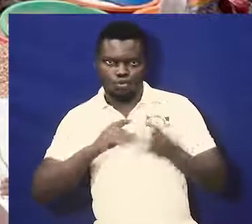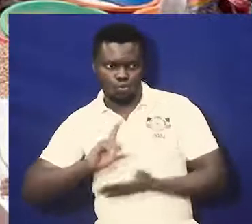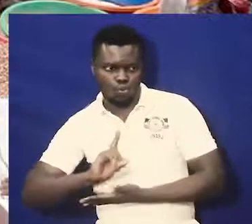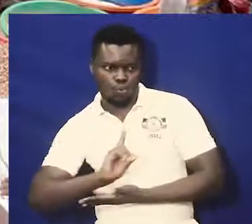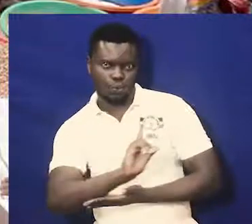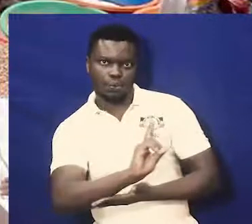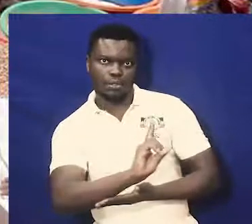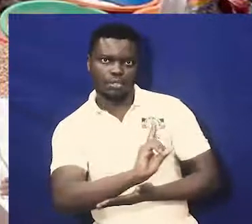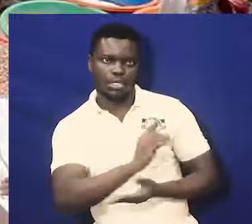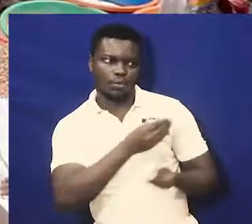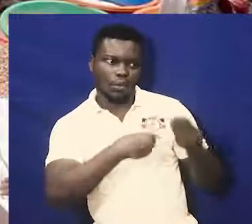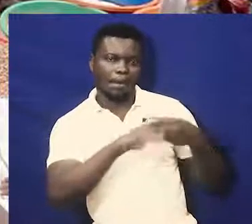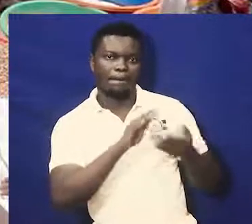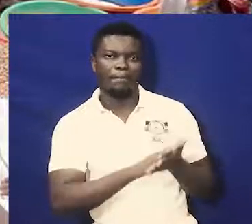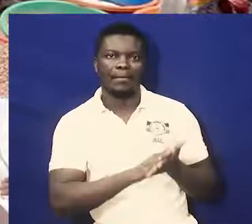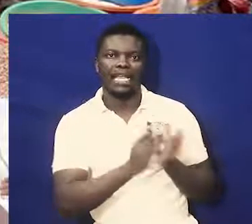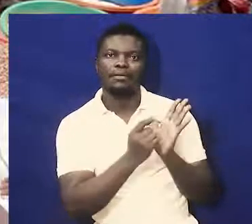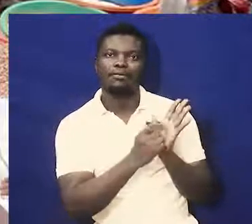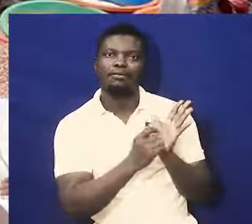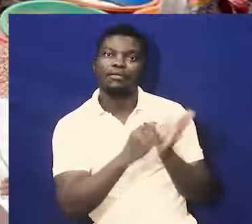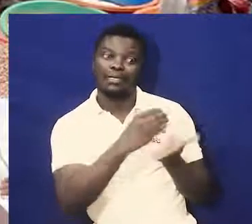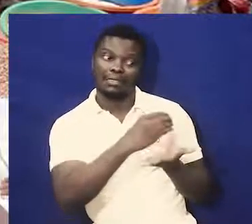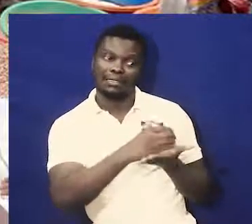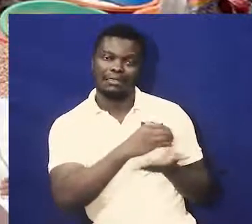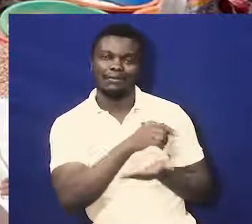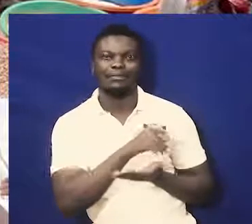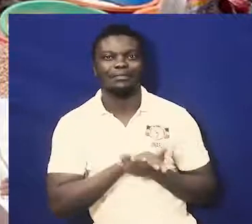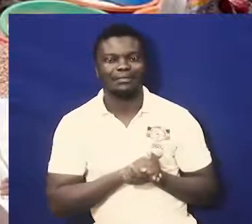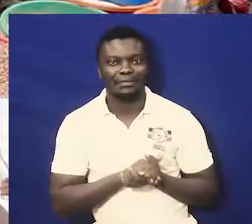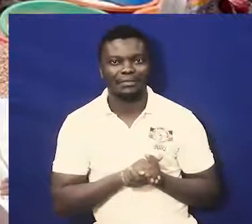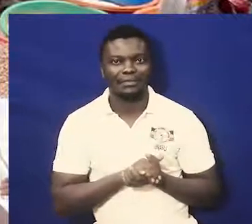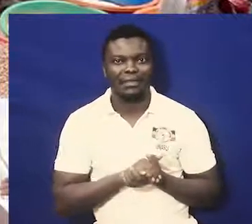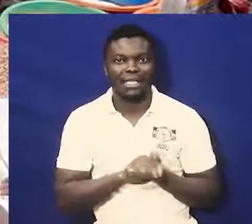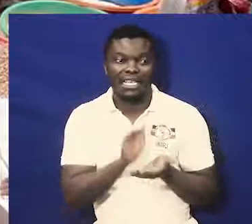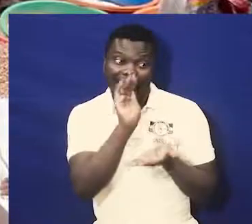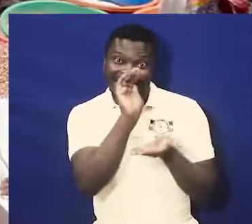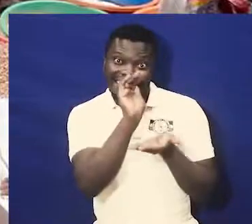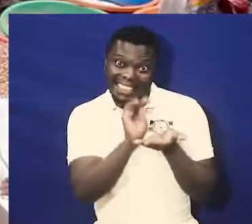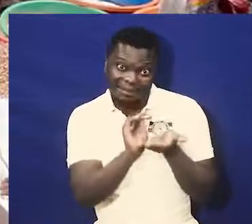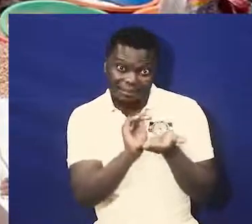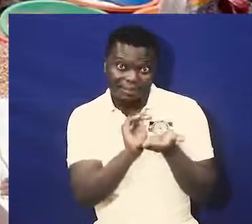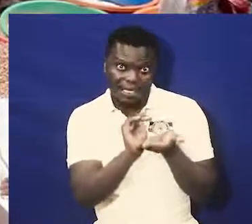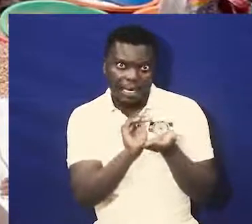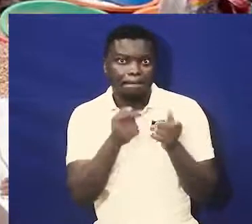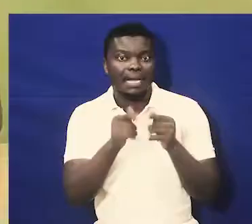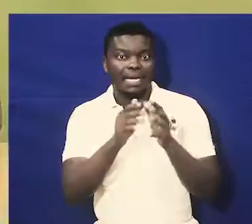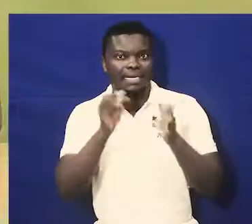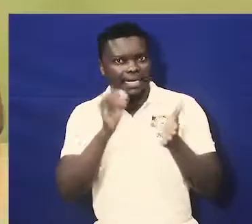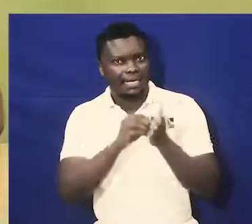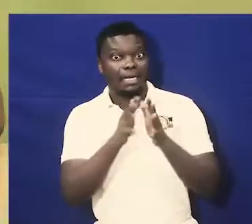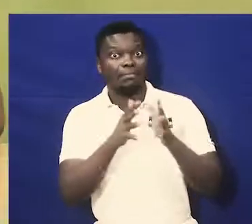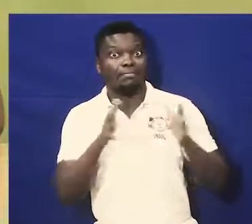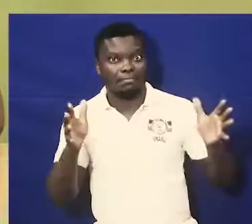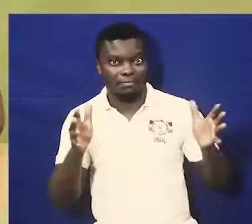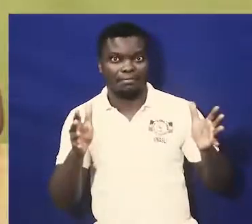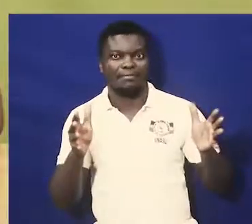a cup of beans in small quantities, but also in big quantities.